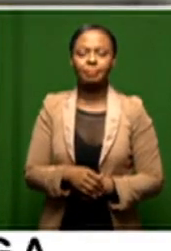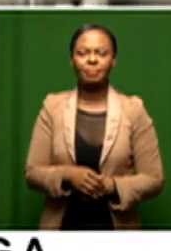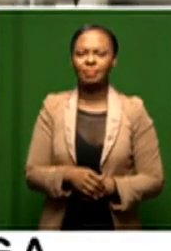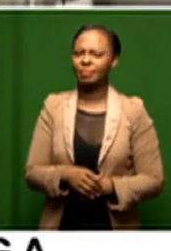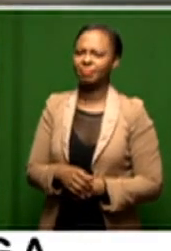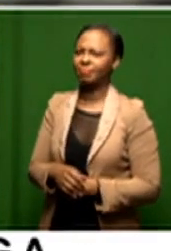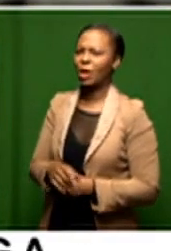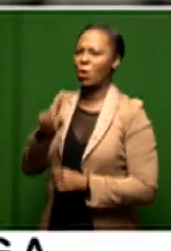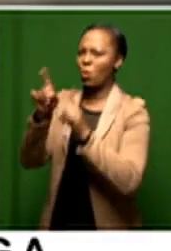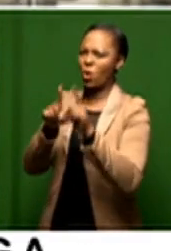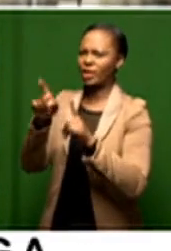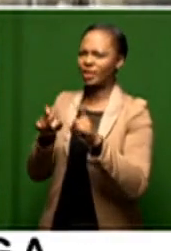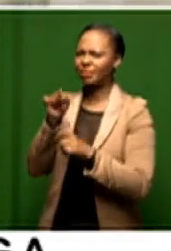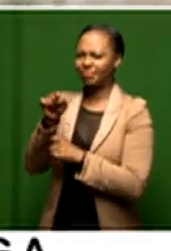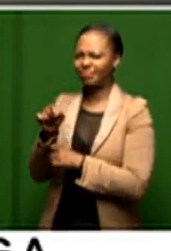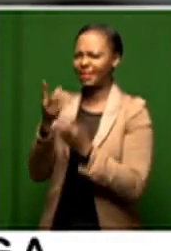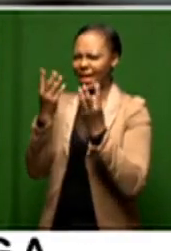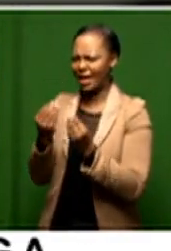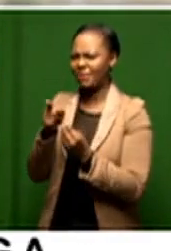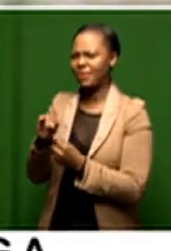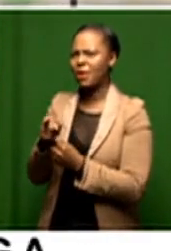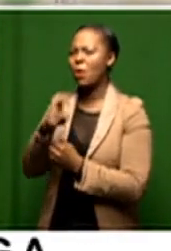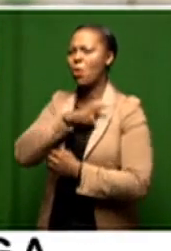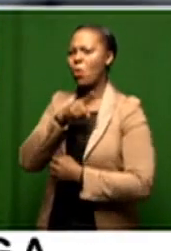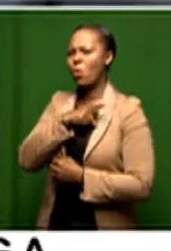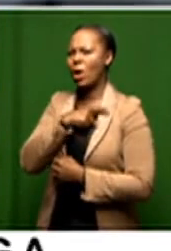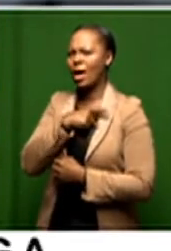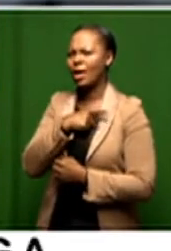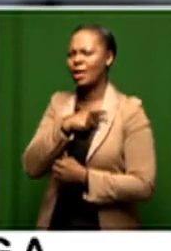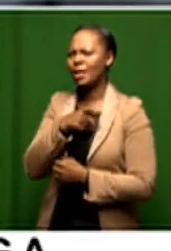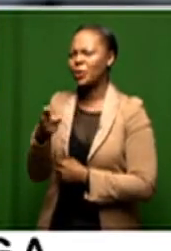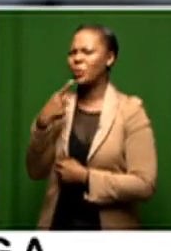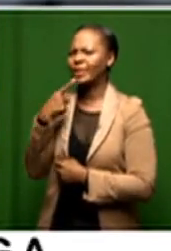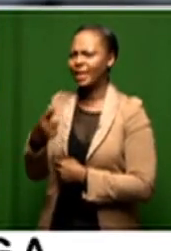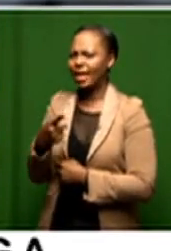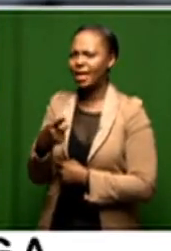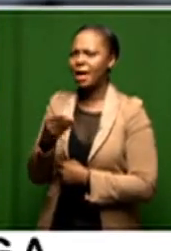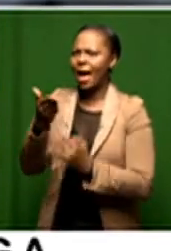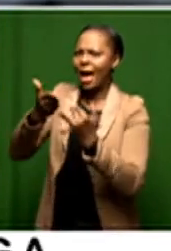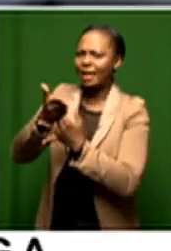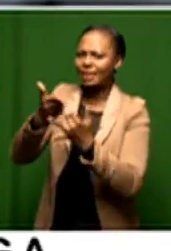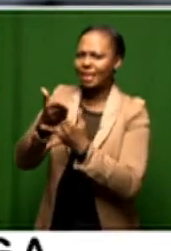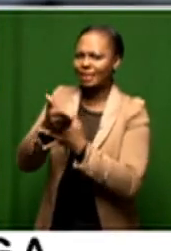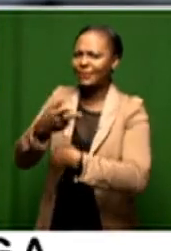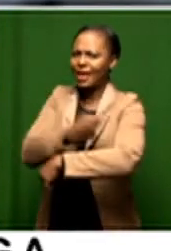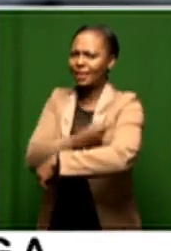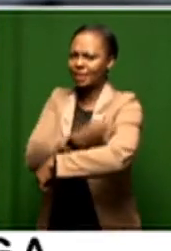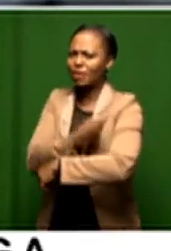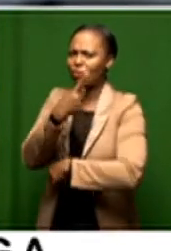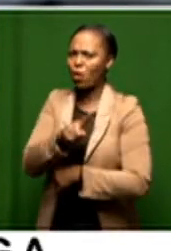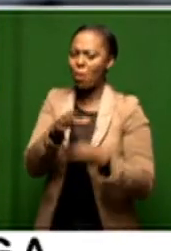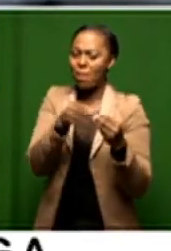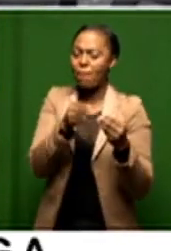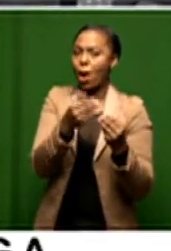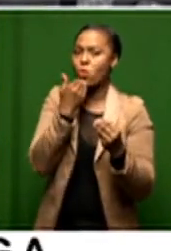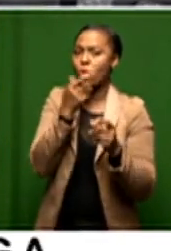around this particular issue, because when you say that you will be accessing the vaccine, of course, for your members, and